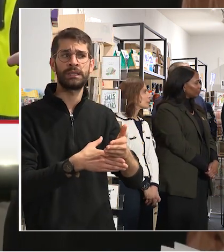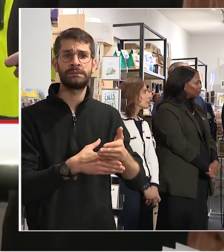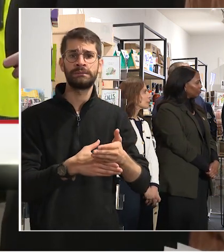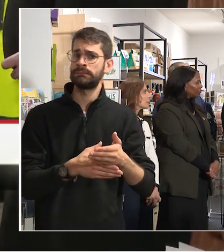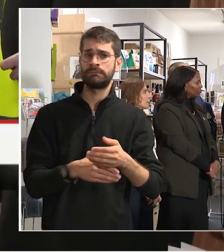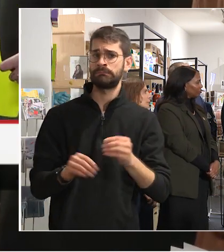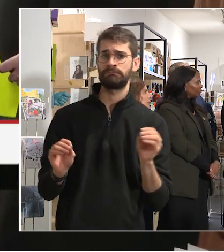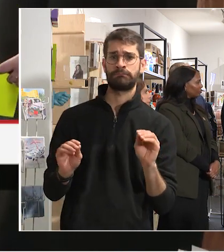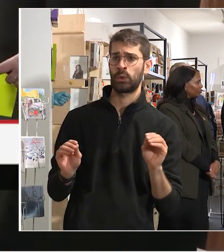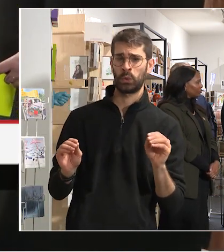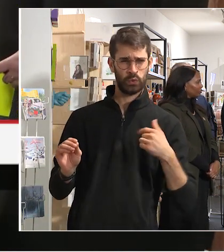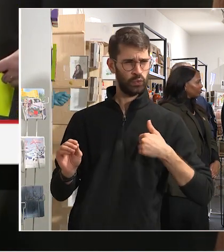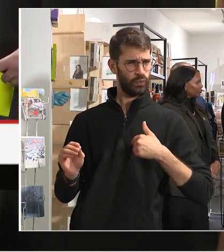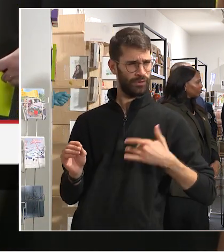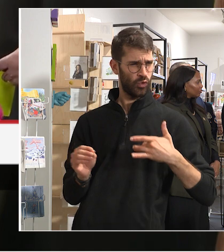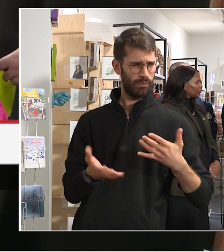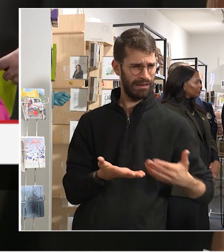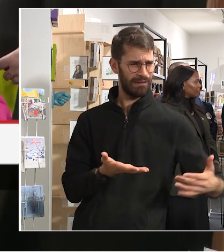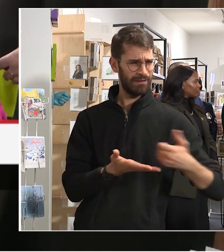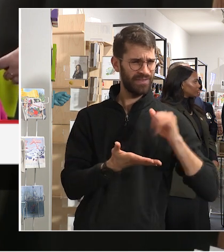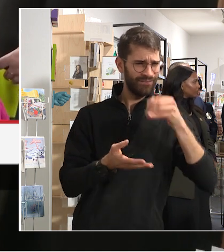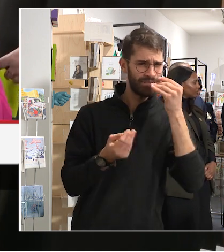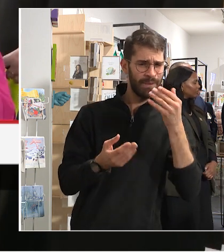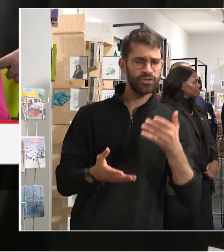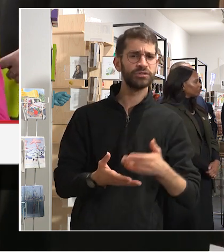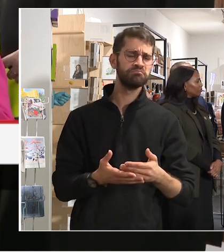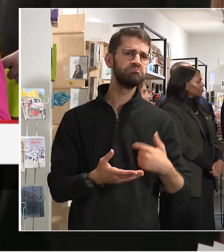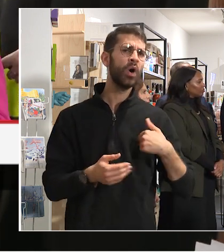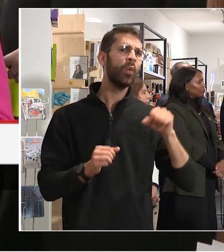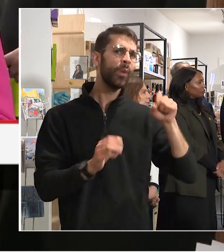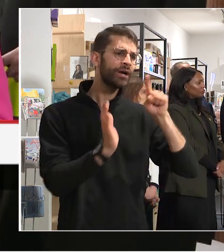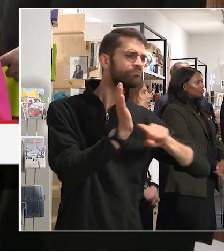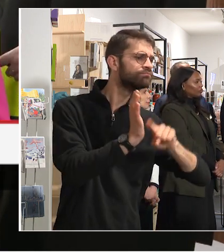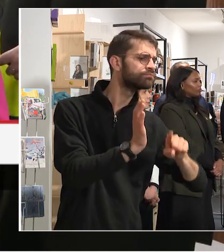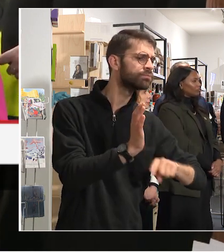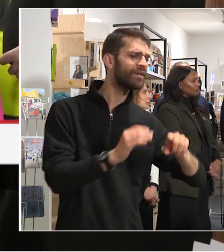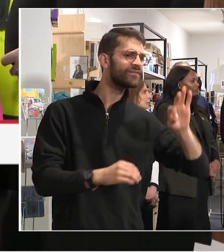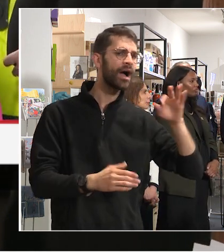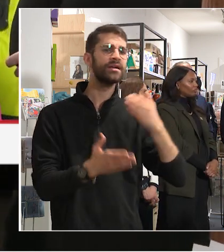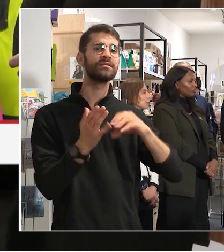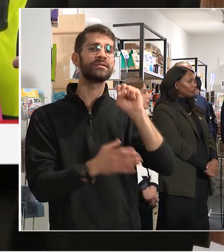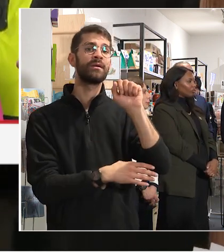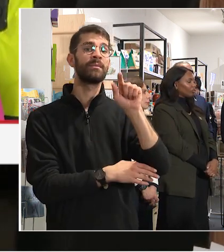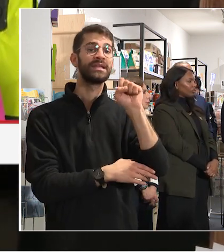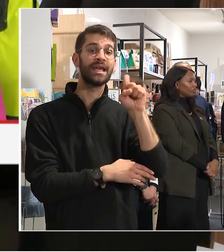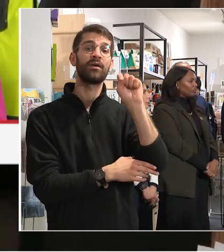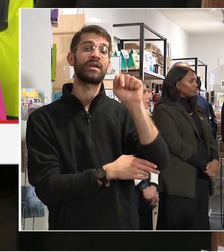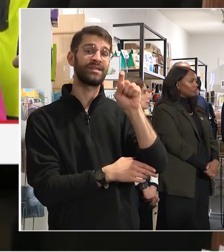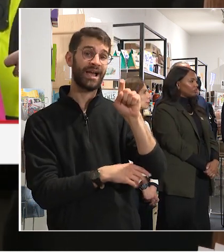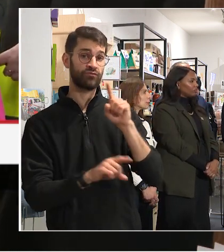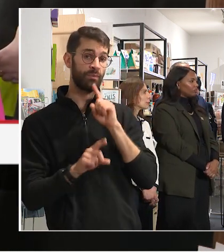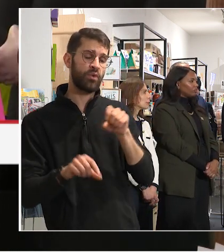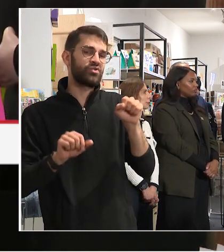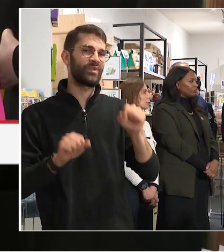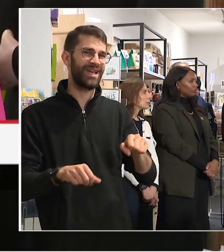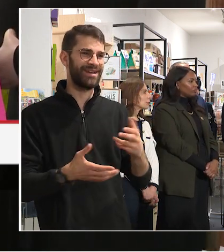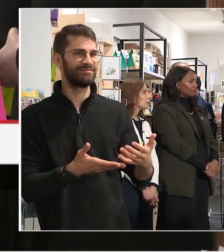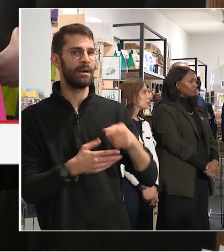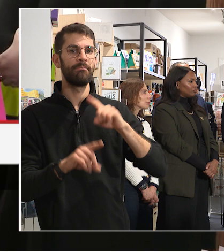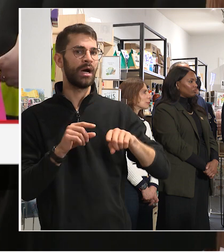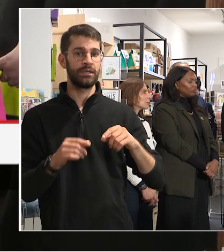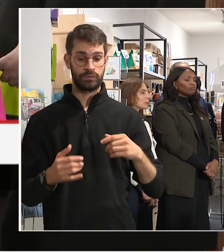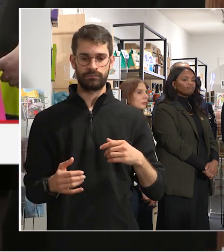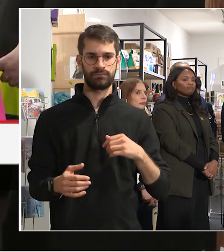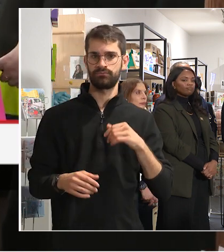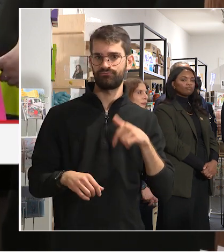normally get that? We can get some sales tax reports, but I don't think we would normally have it